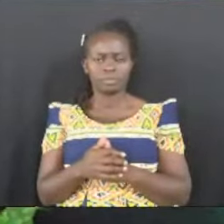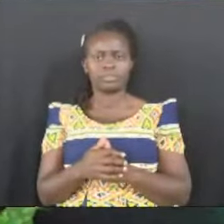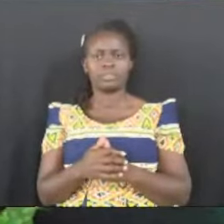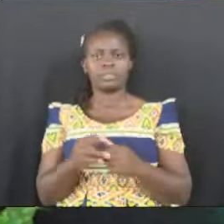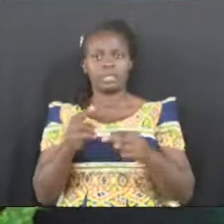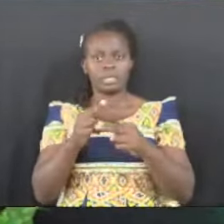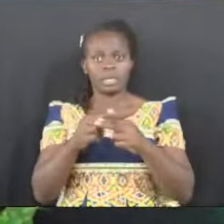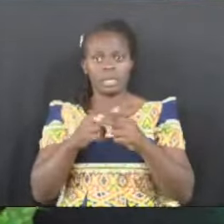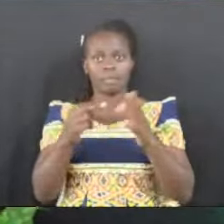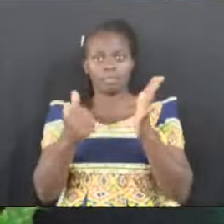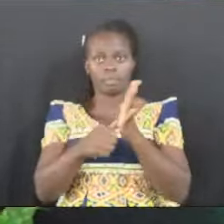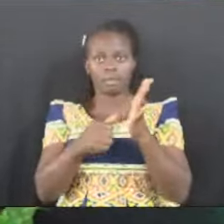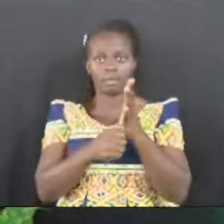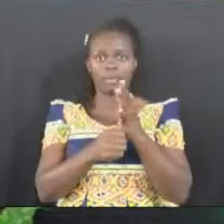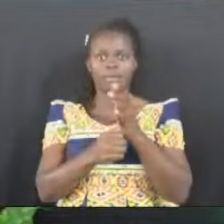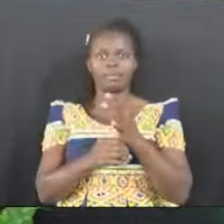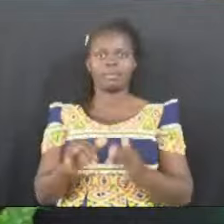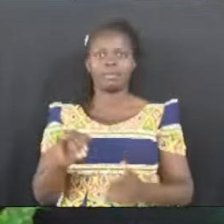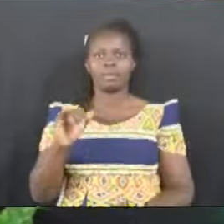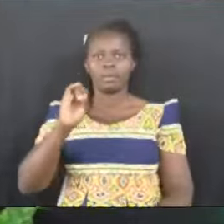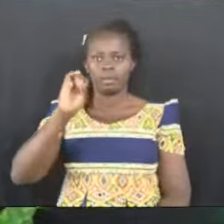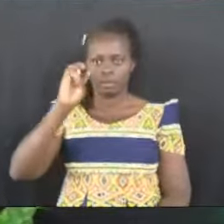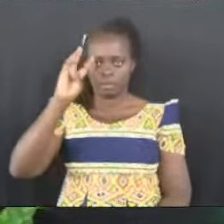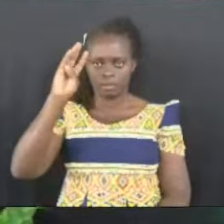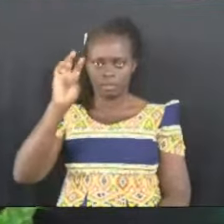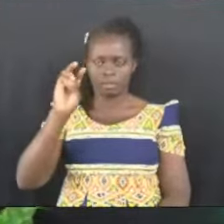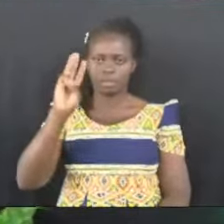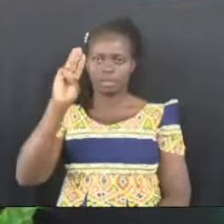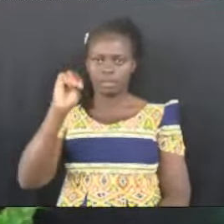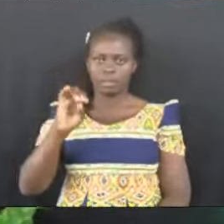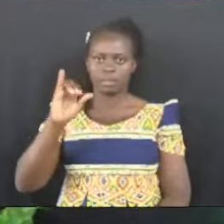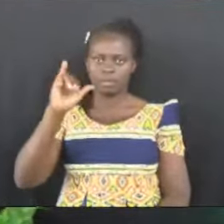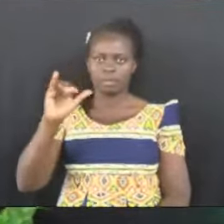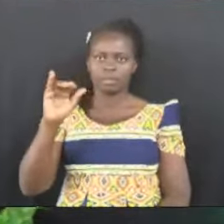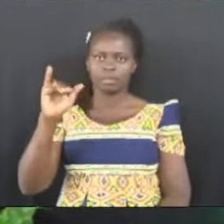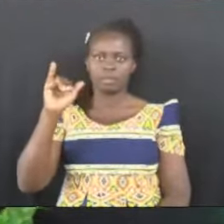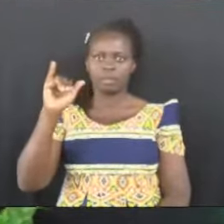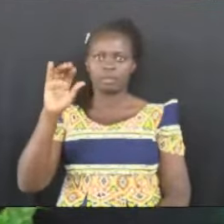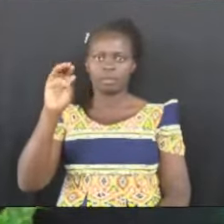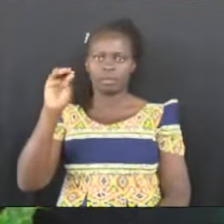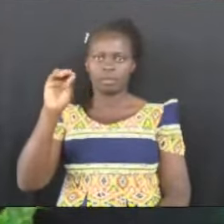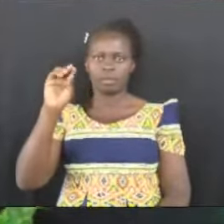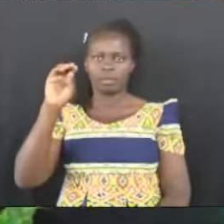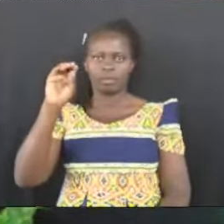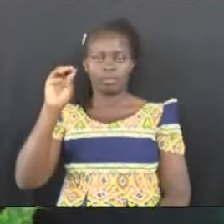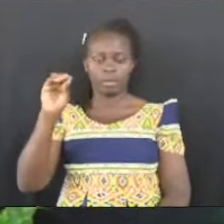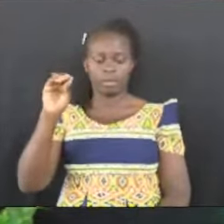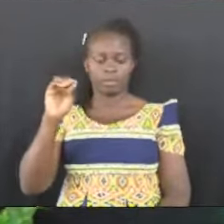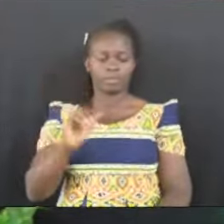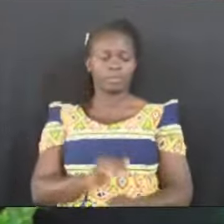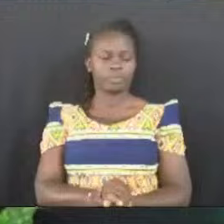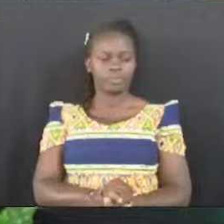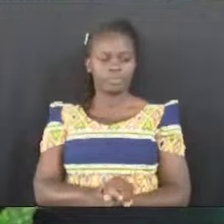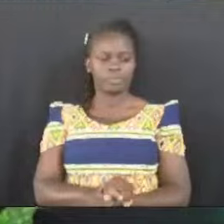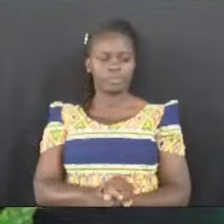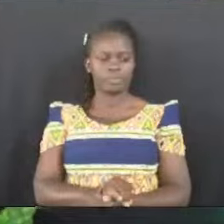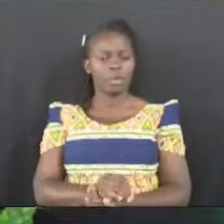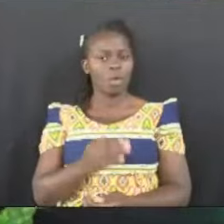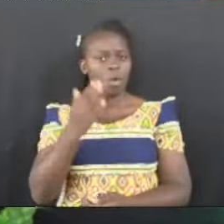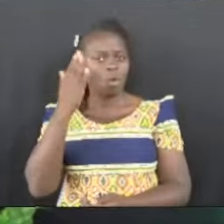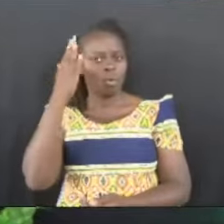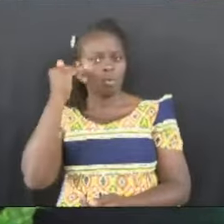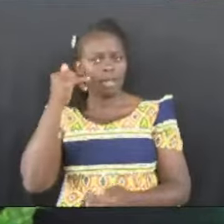Myocarditis. If you Google it, you will realize, you know. But this condition can basically be